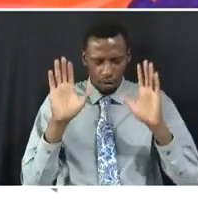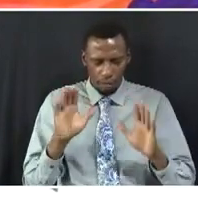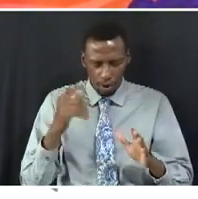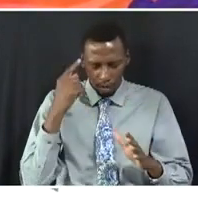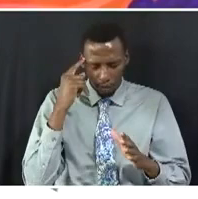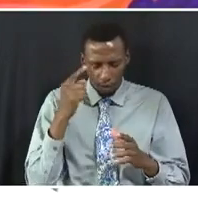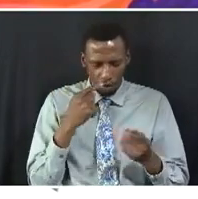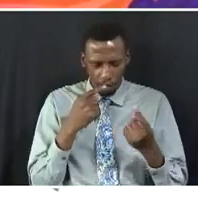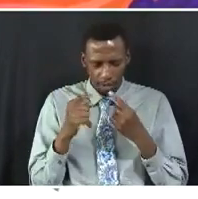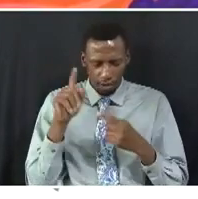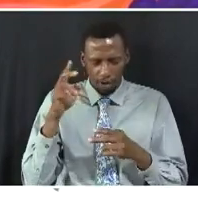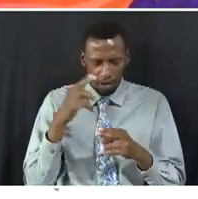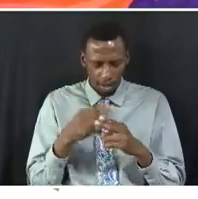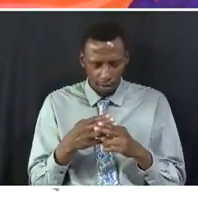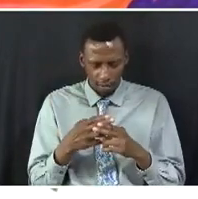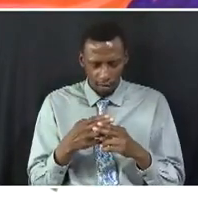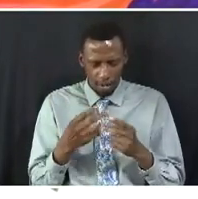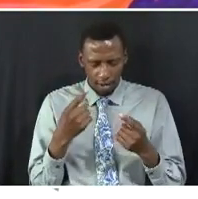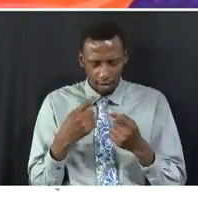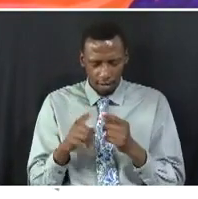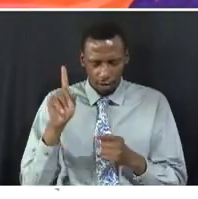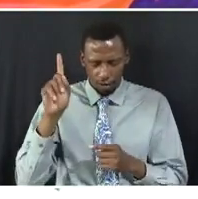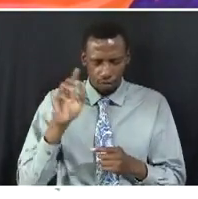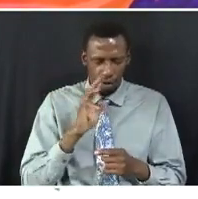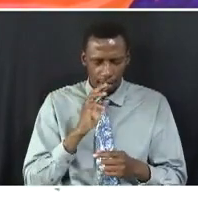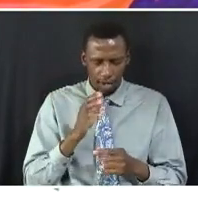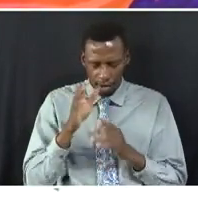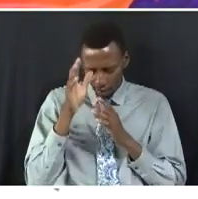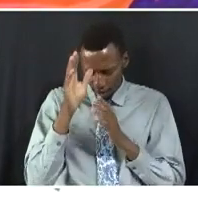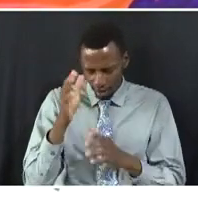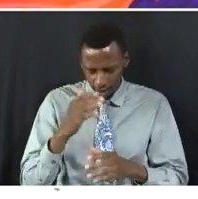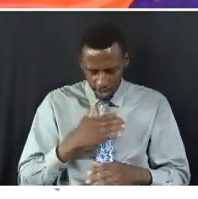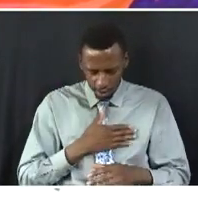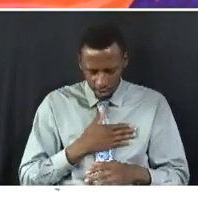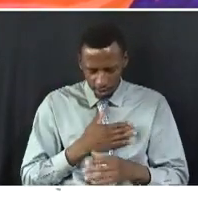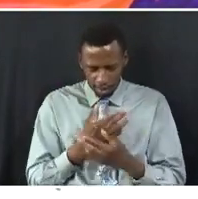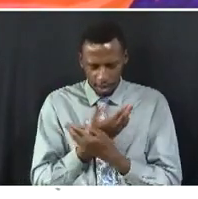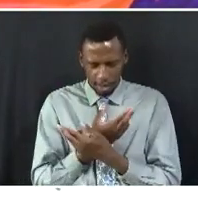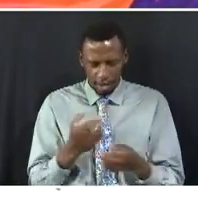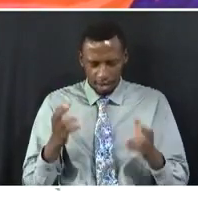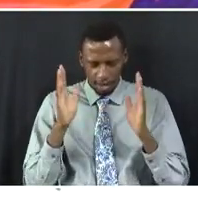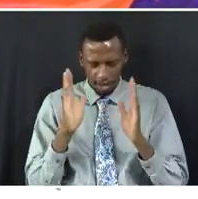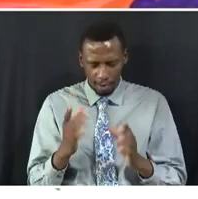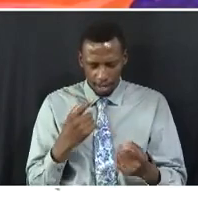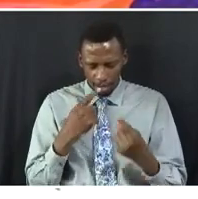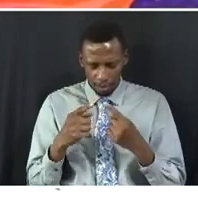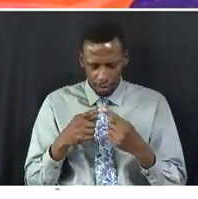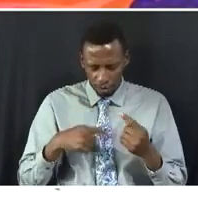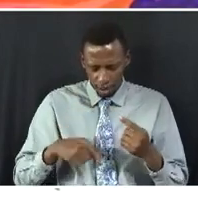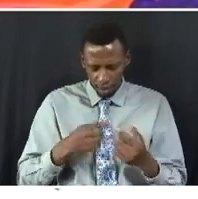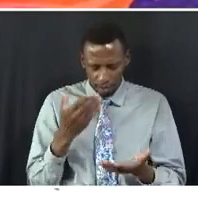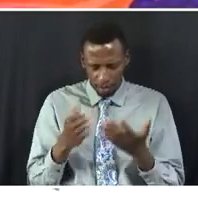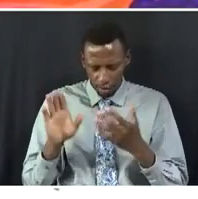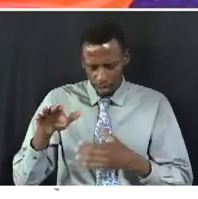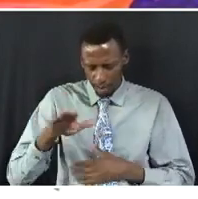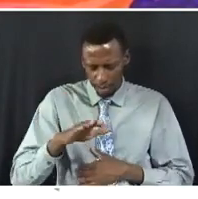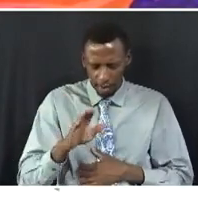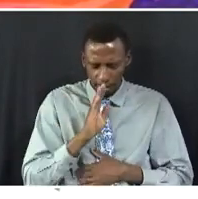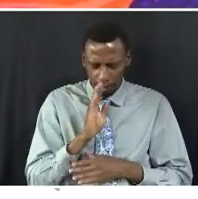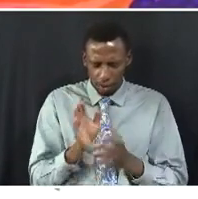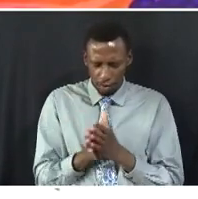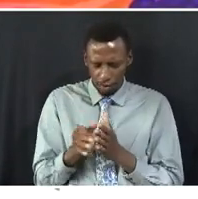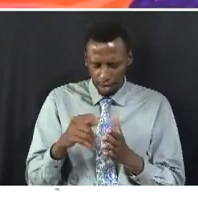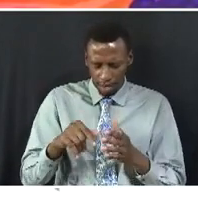even mentioning your name, but you are our Father. You are our Redeemer. Speak to us. May your presence be with us in